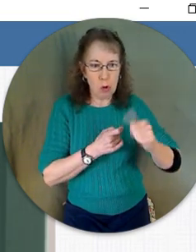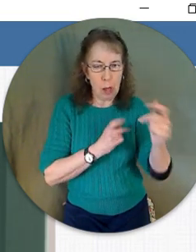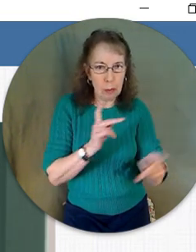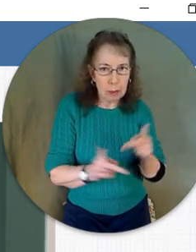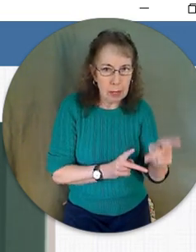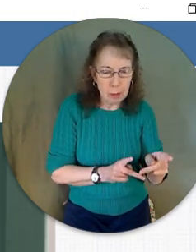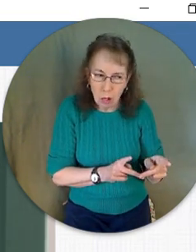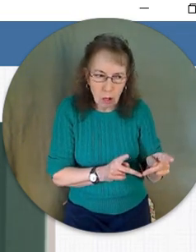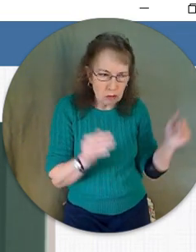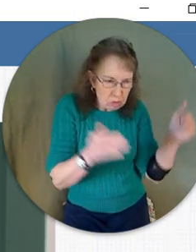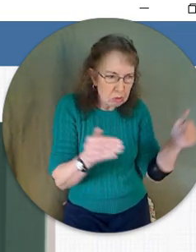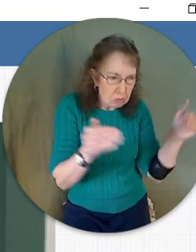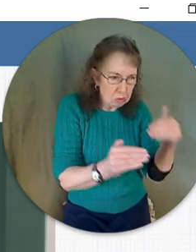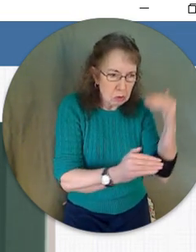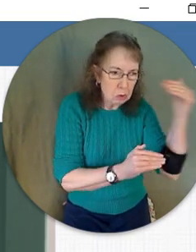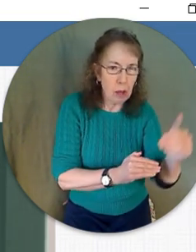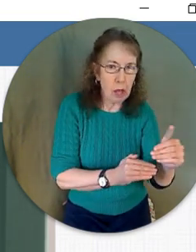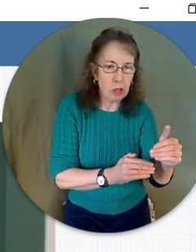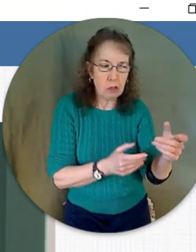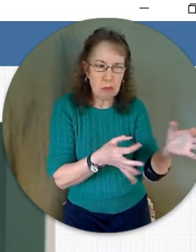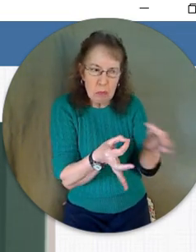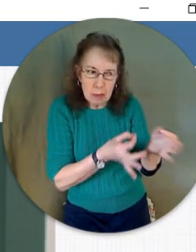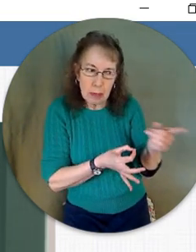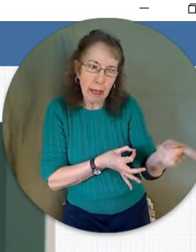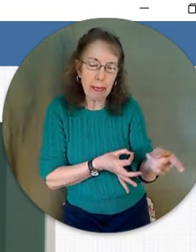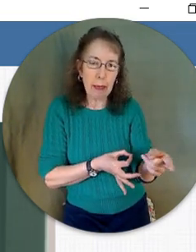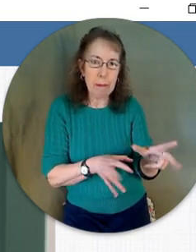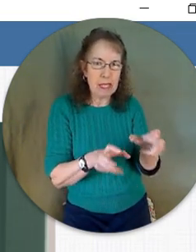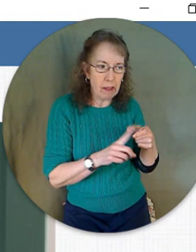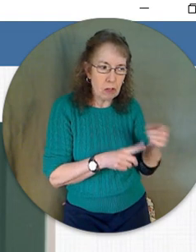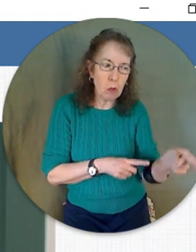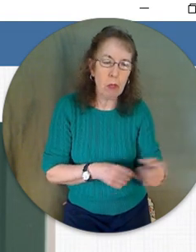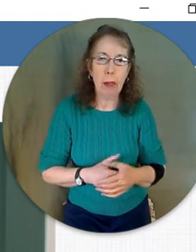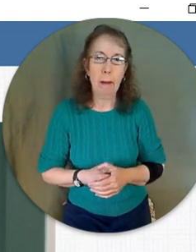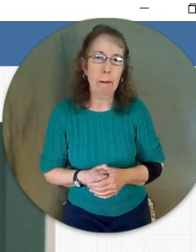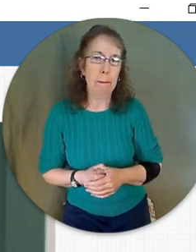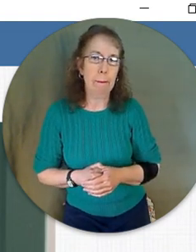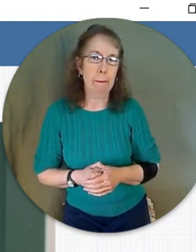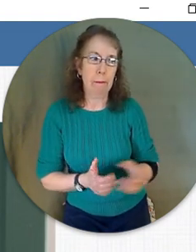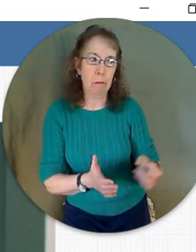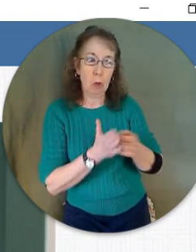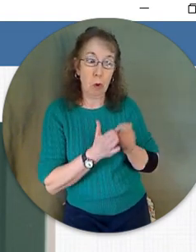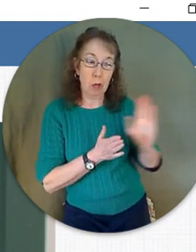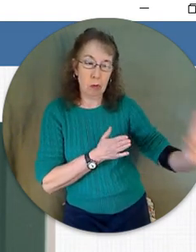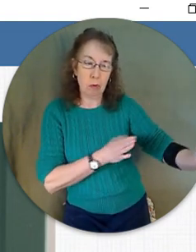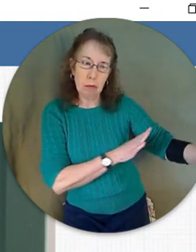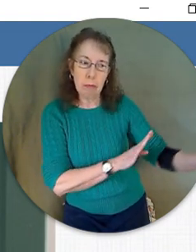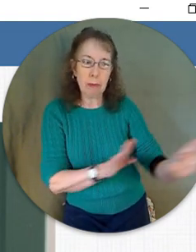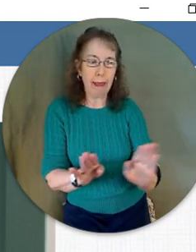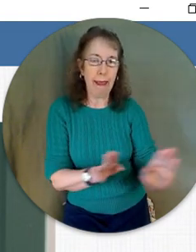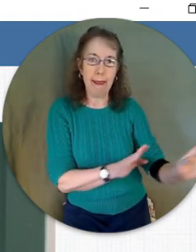them, very manipulative, selfish, and requiring their behavior and